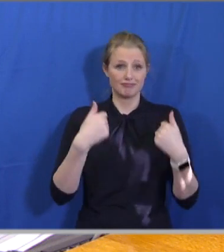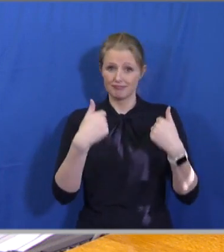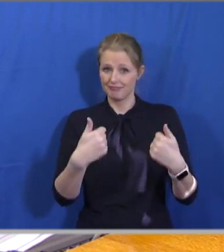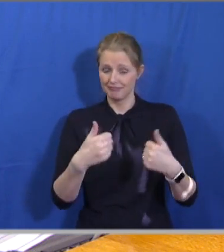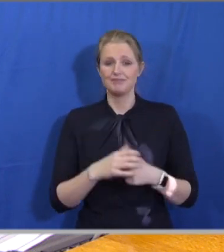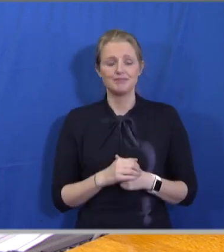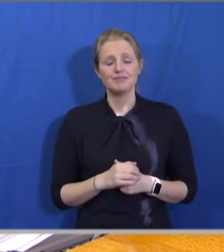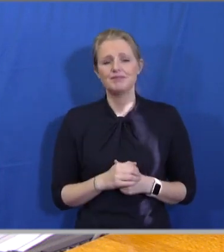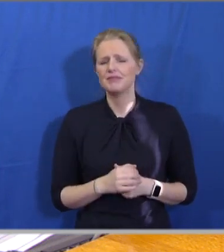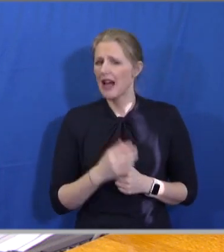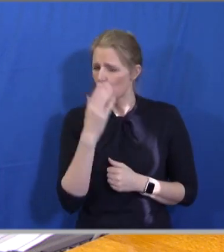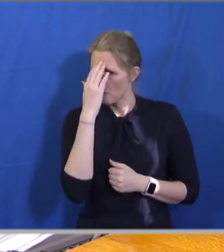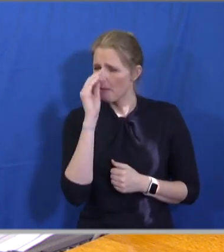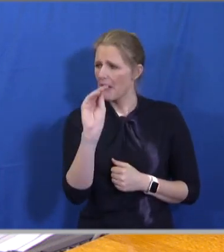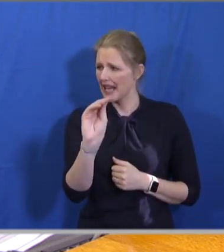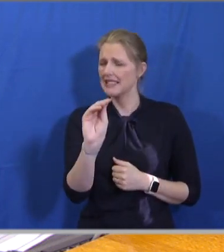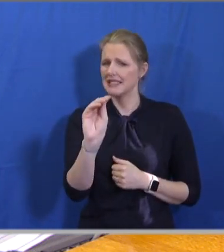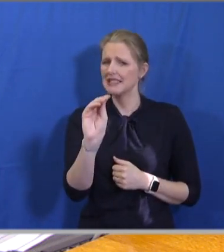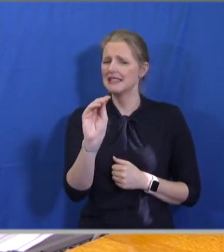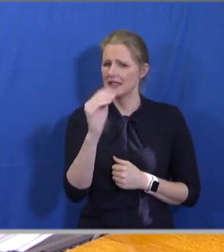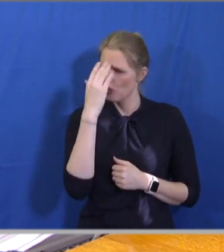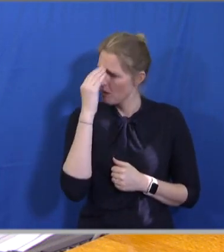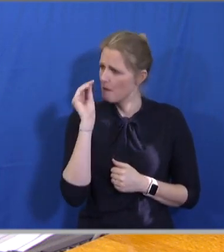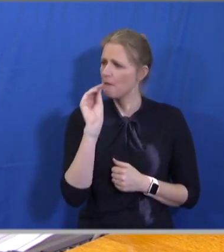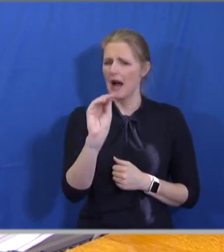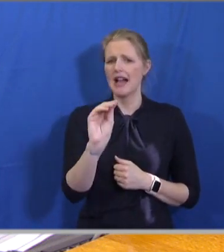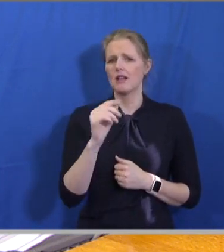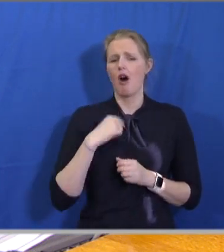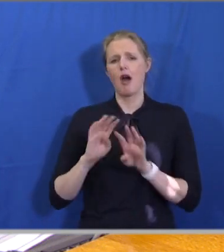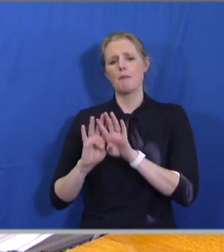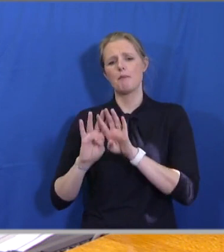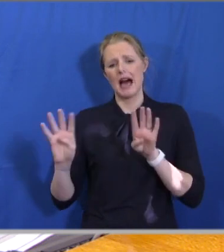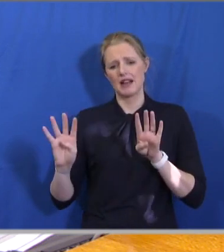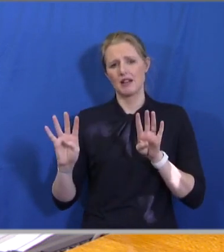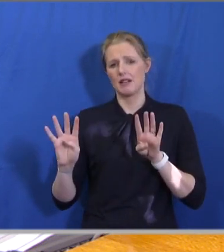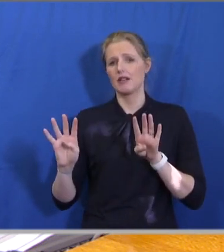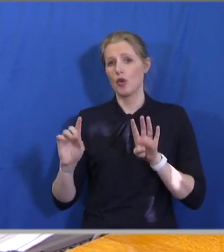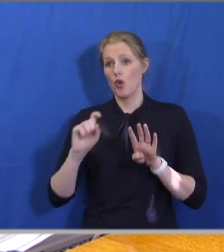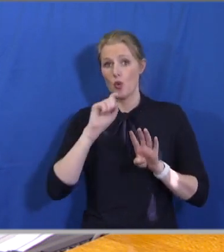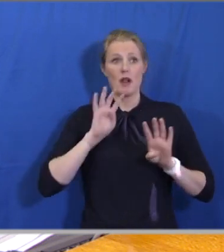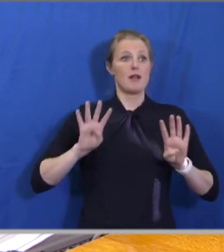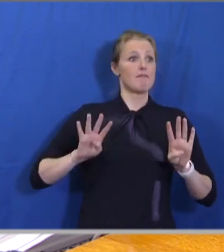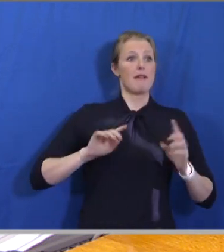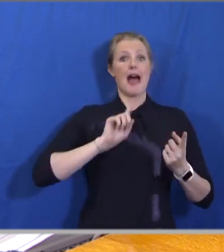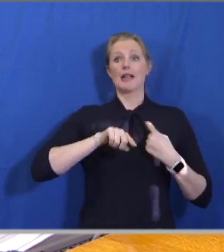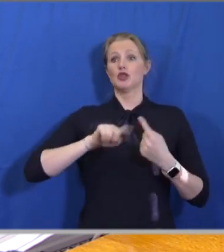follow-up. Can I remind particularly the members of our panel who are now coming in to answer questions, could you please identify